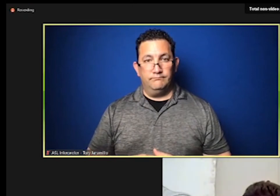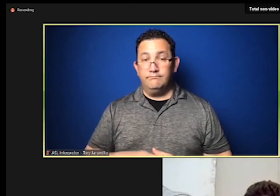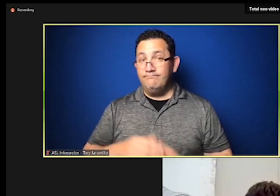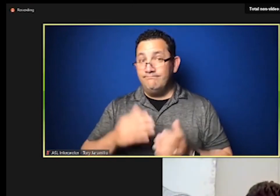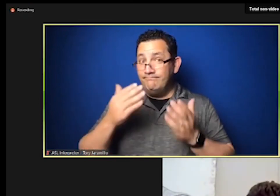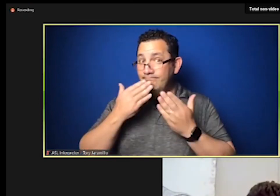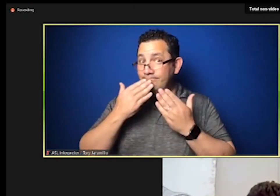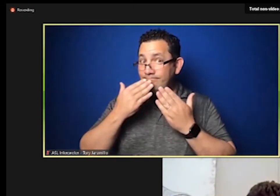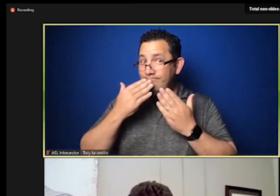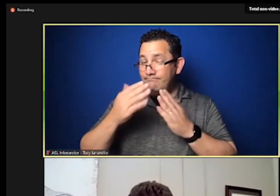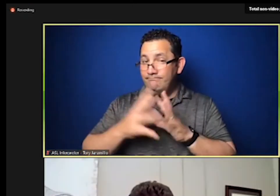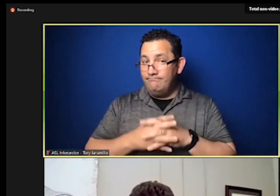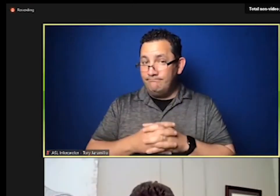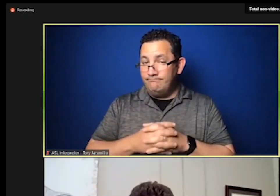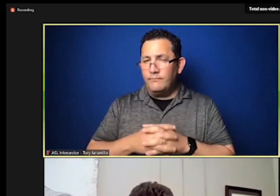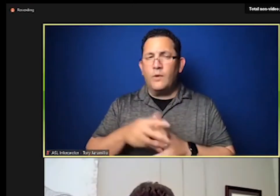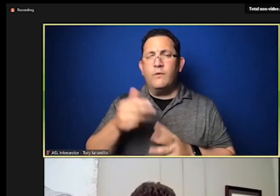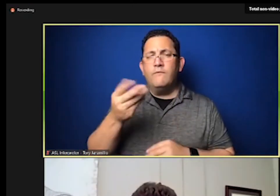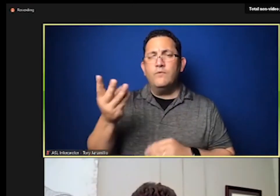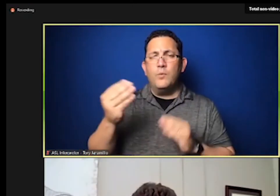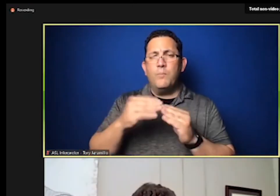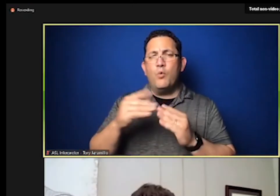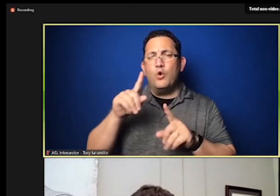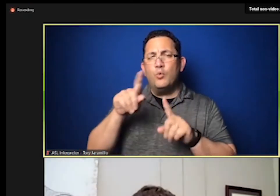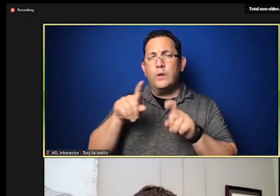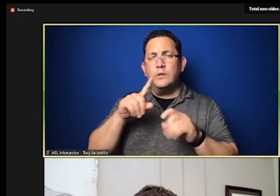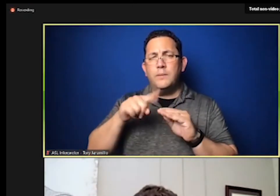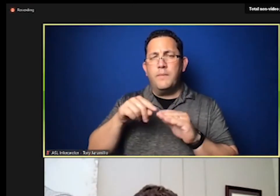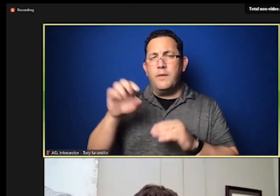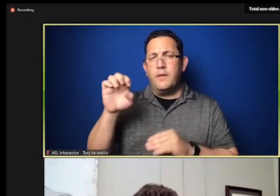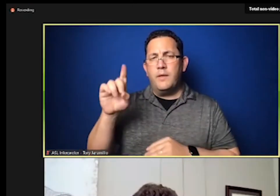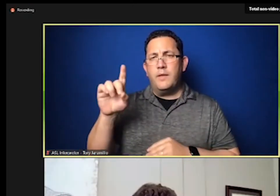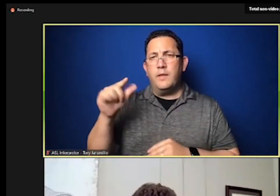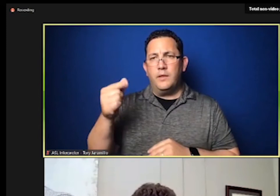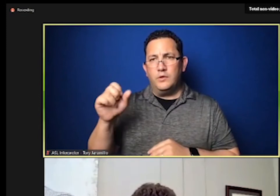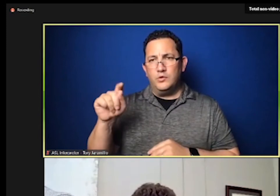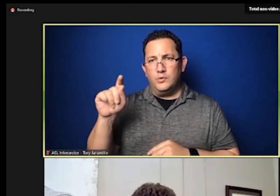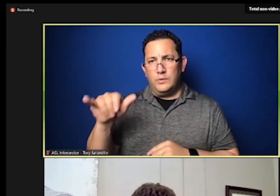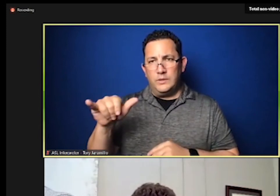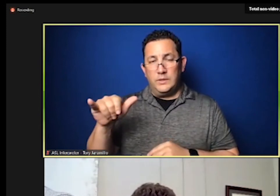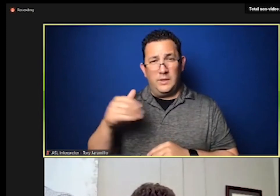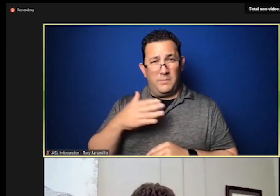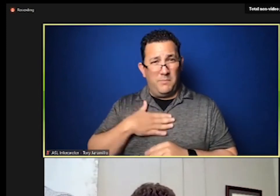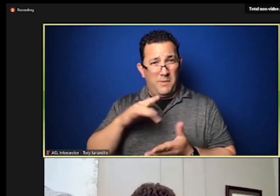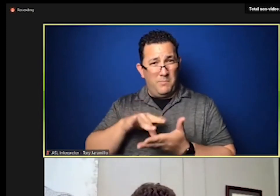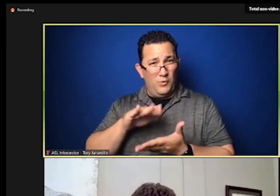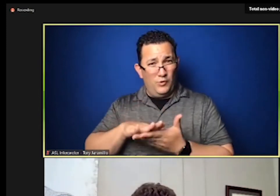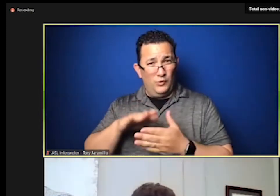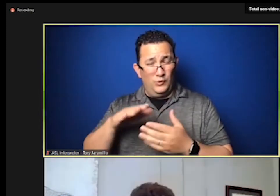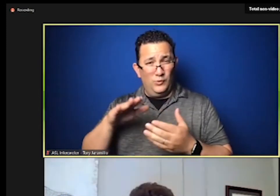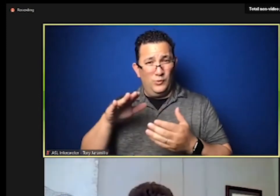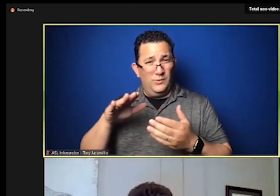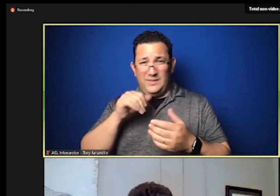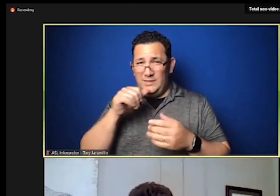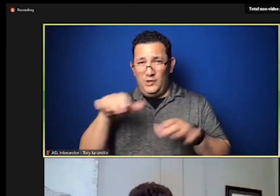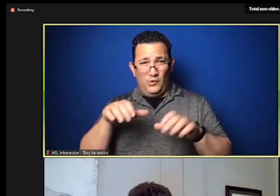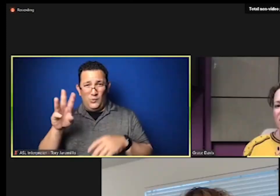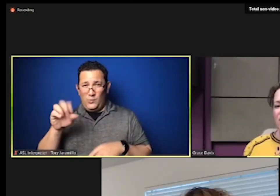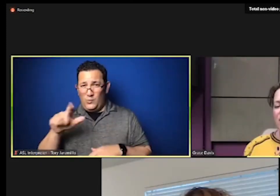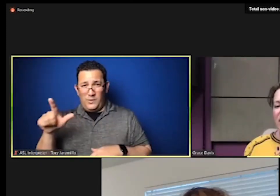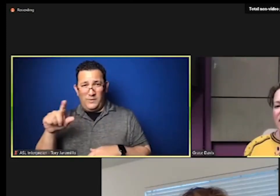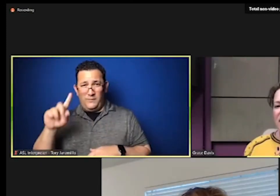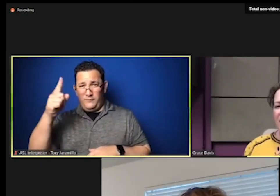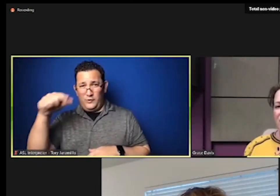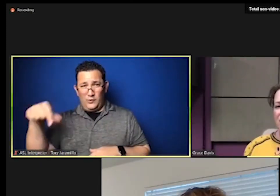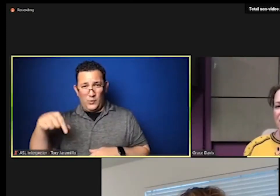Great, thank you. We have a couple more questions about Edgenuity. If my middle school student didn't do well in the first quarter, is